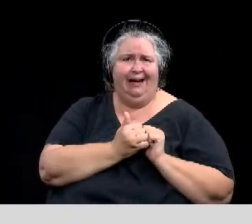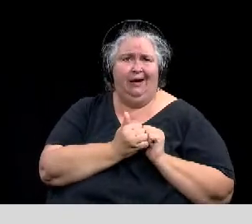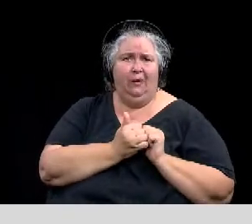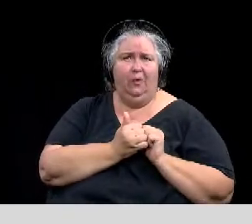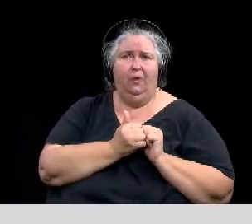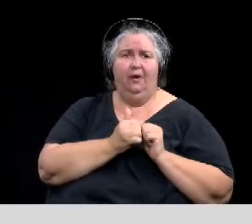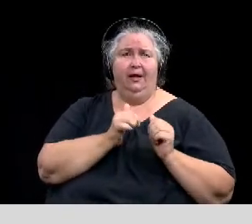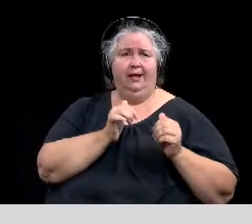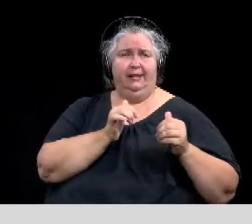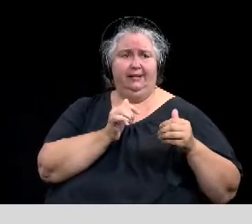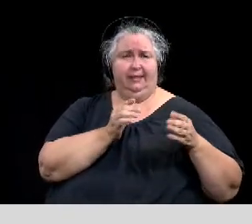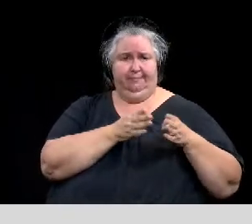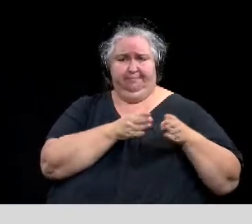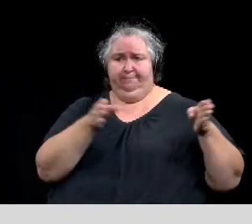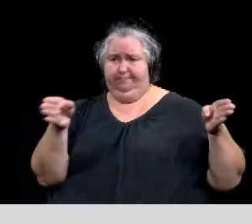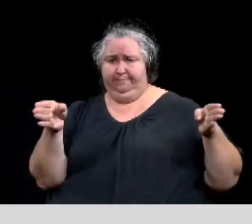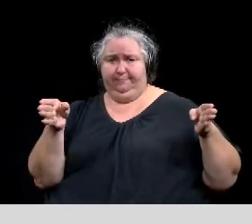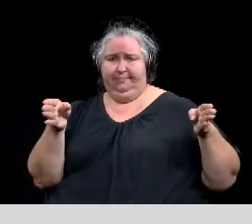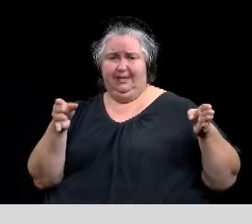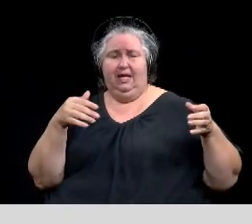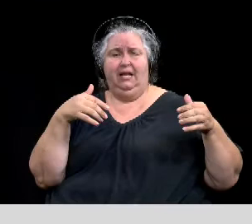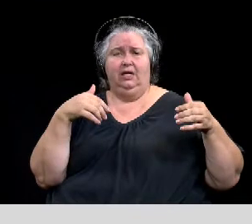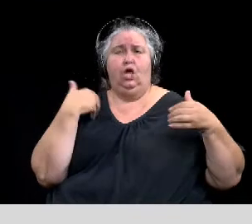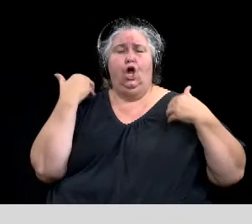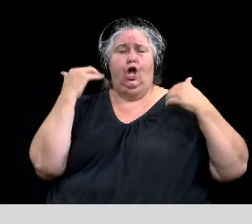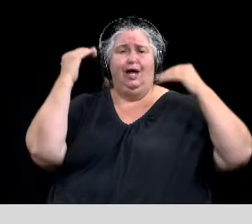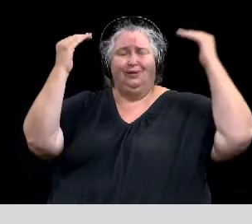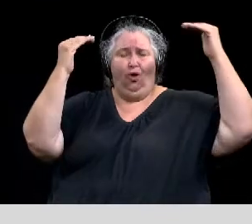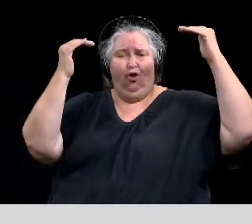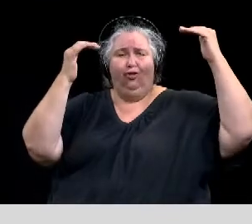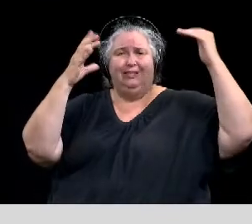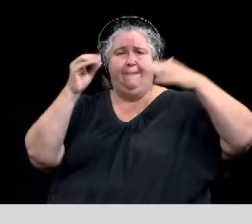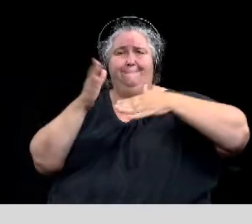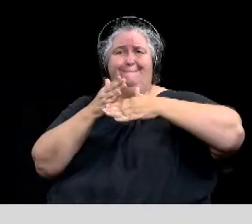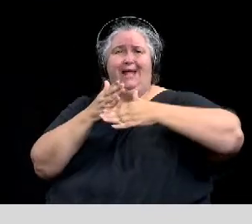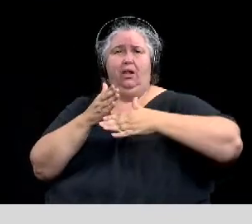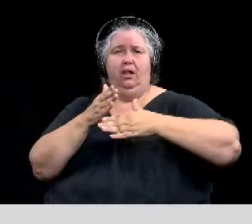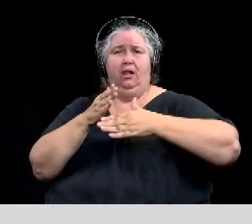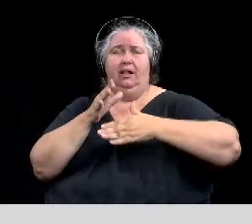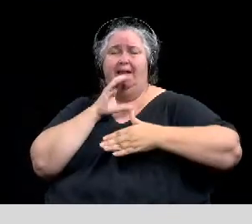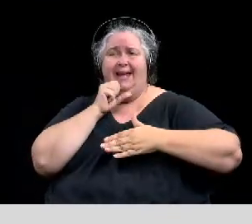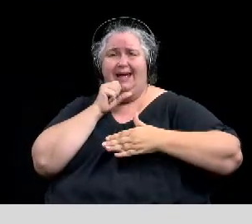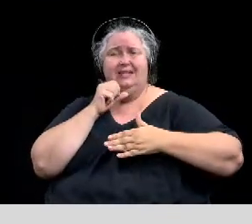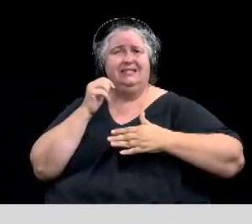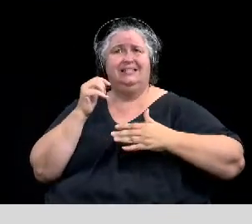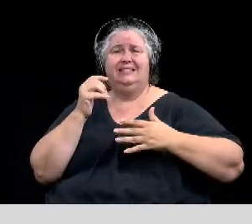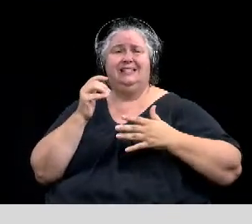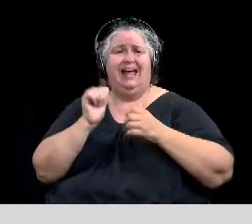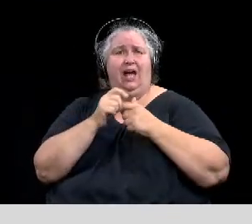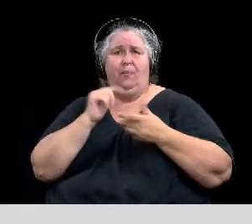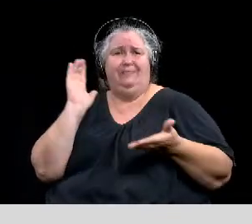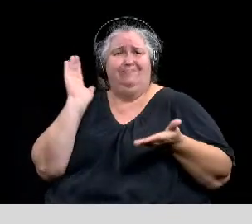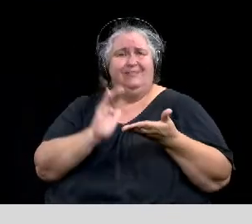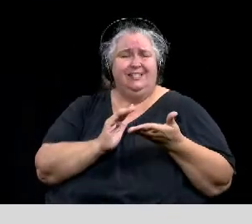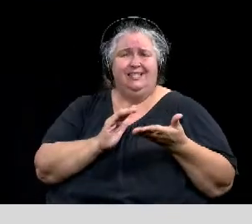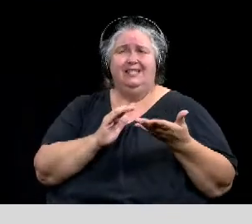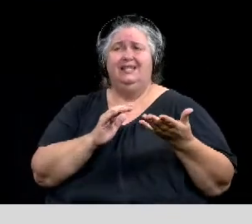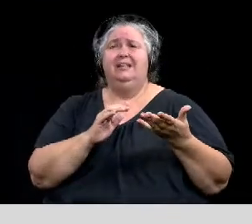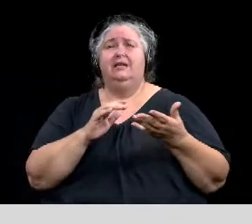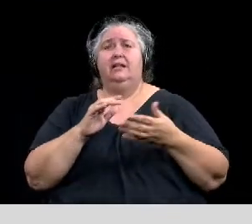the majority of cases? There was a report that came out in the CDC's publication, Morbidity Mortality Weekly